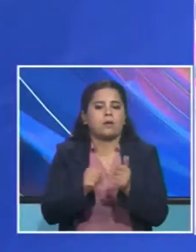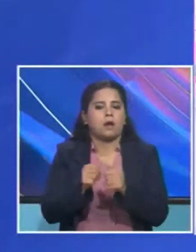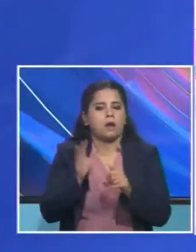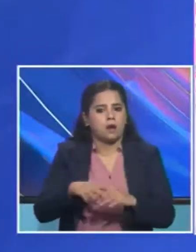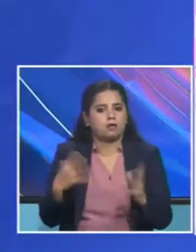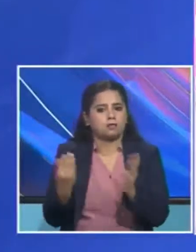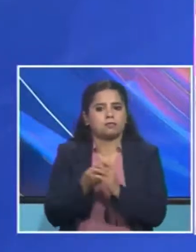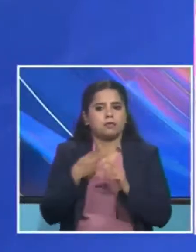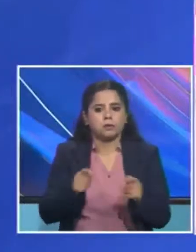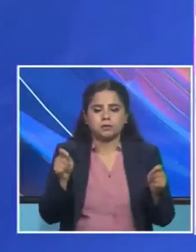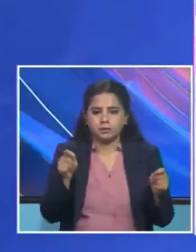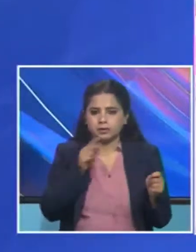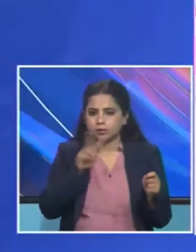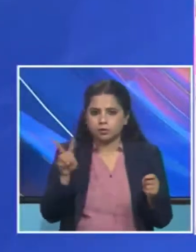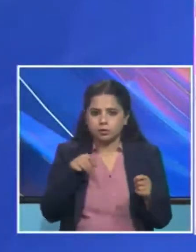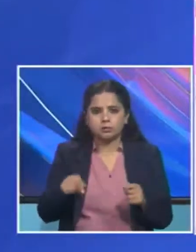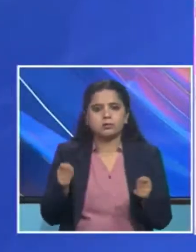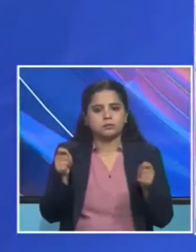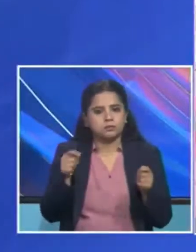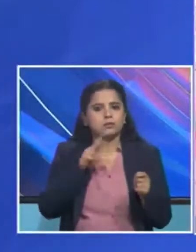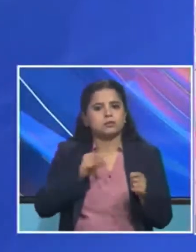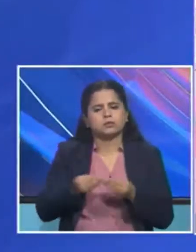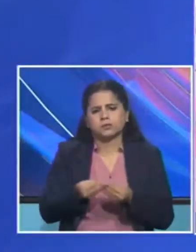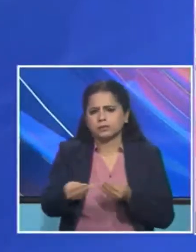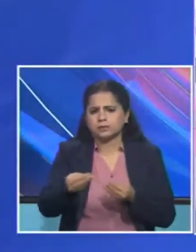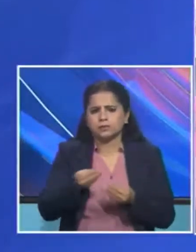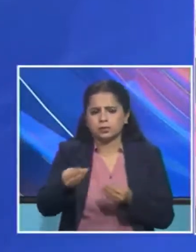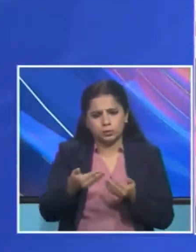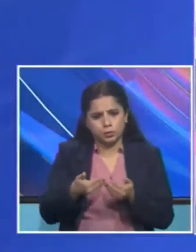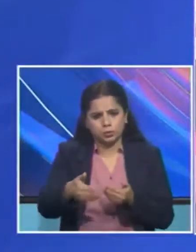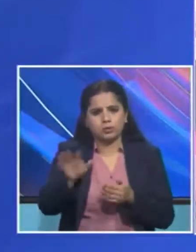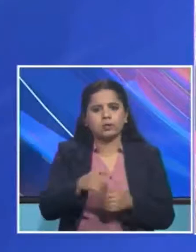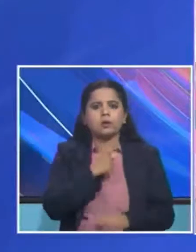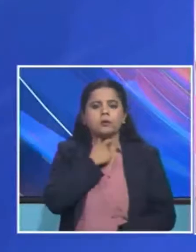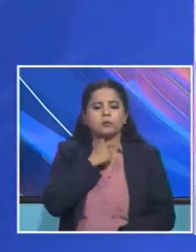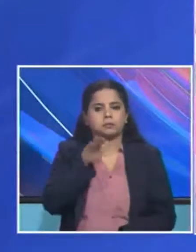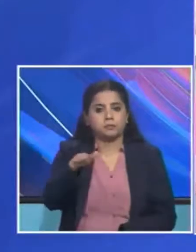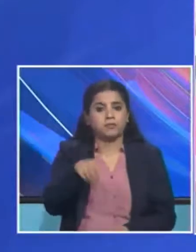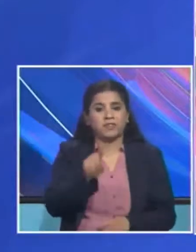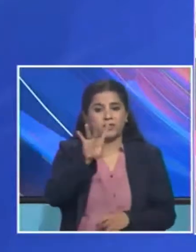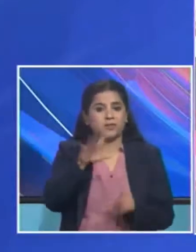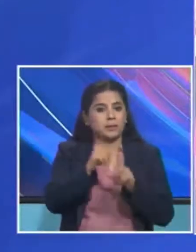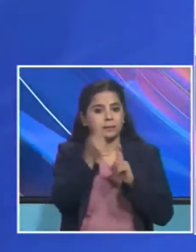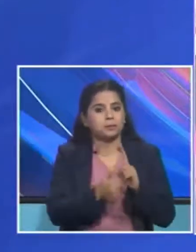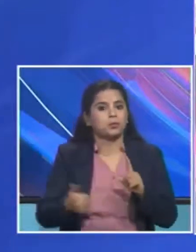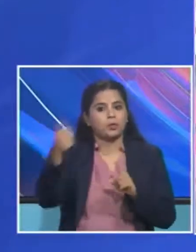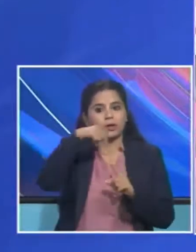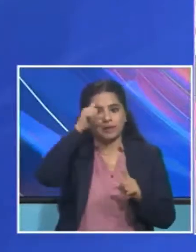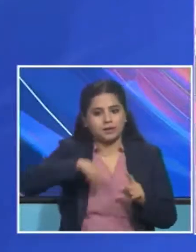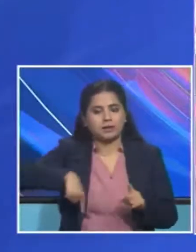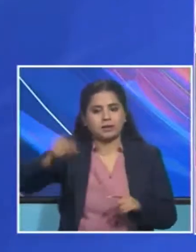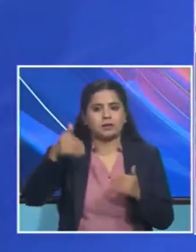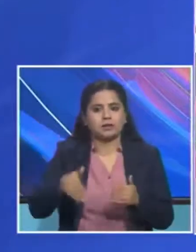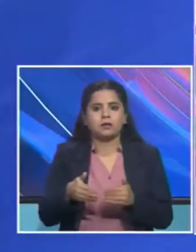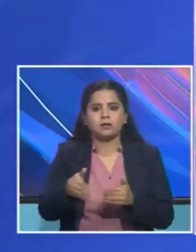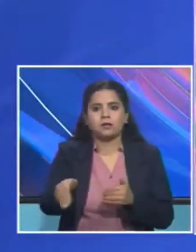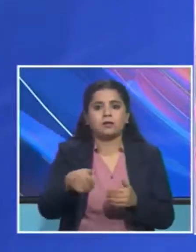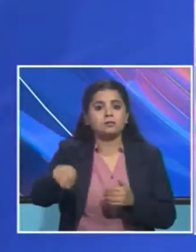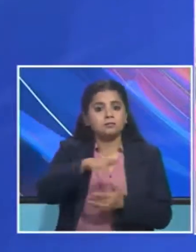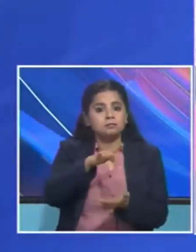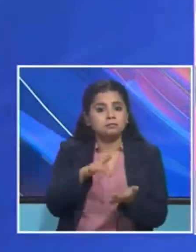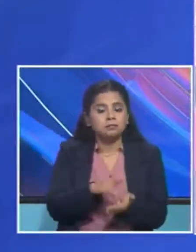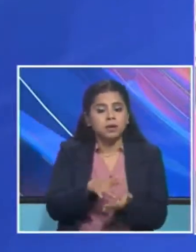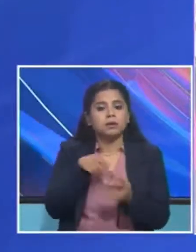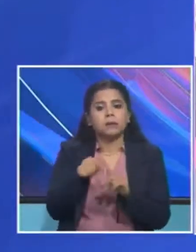to Madam Draupadi Murmu, who will, in a short while from now, take oath as the 15th President of India from the iconic Central Hall